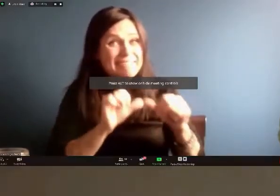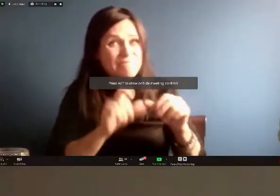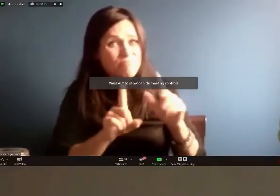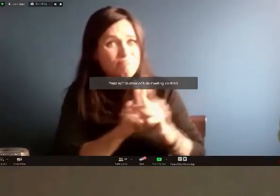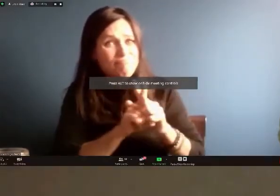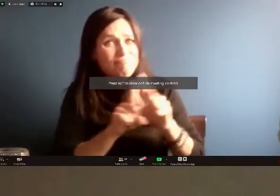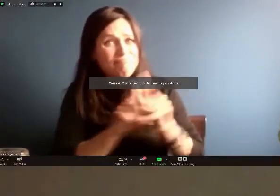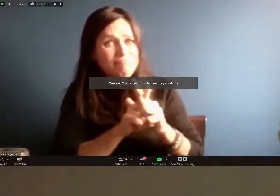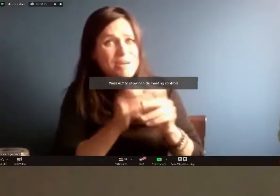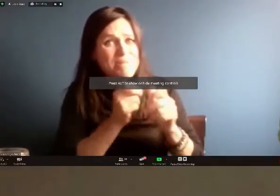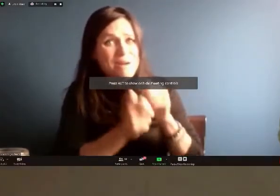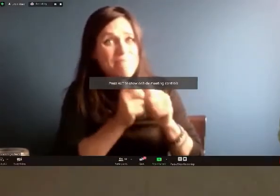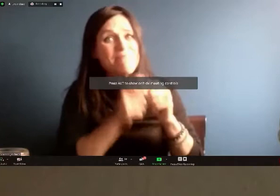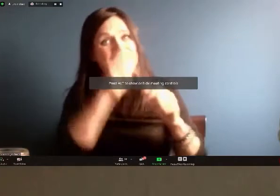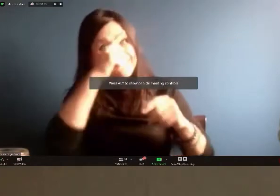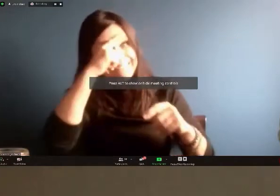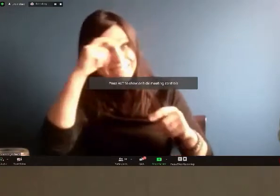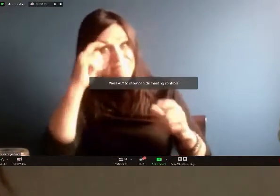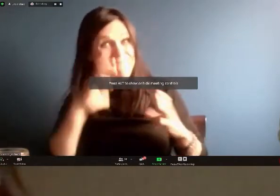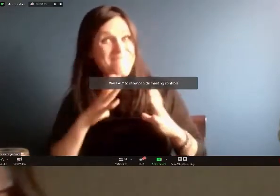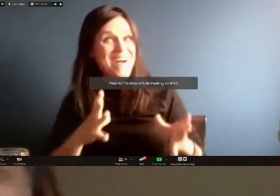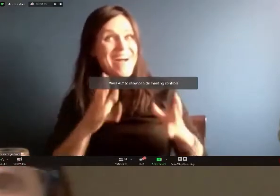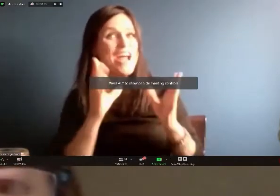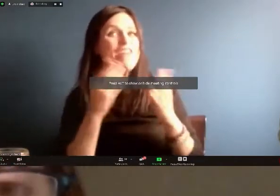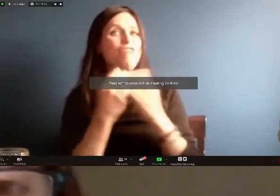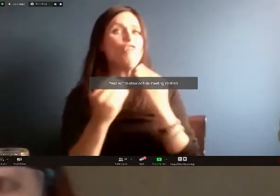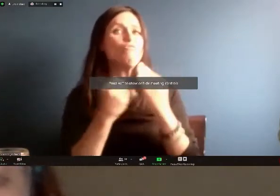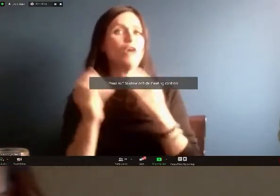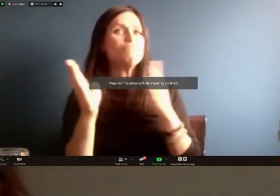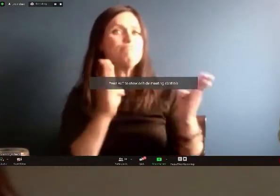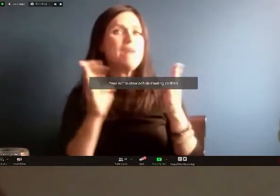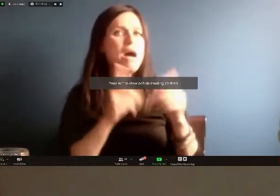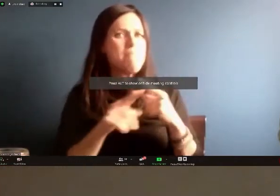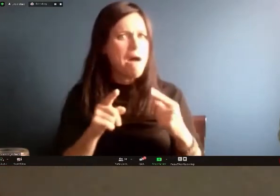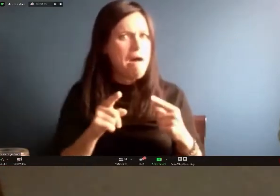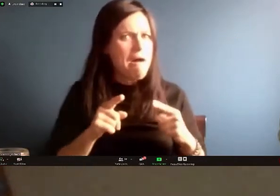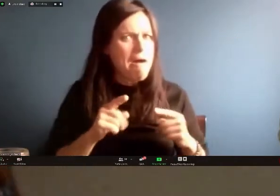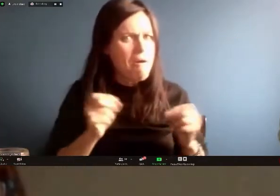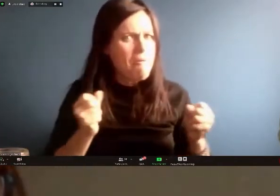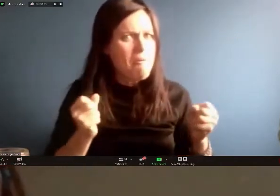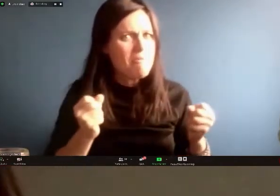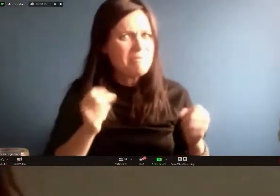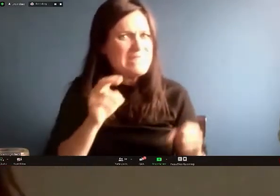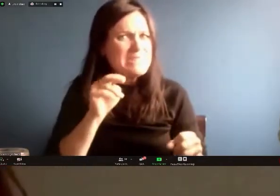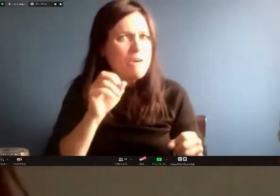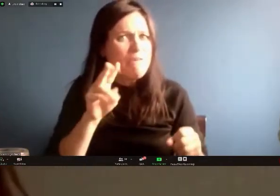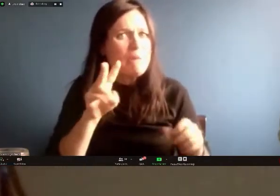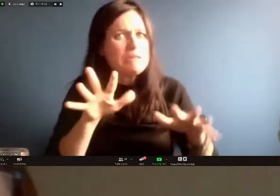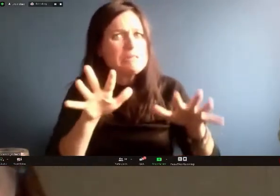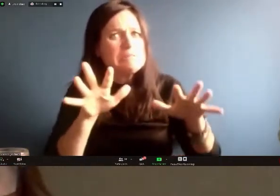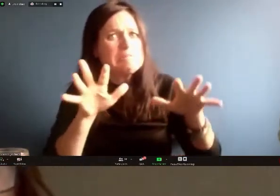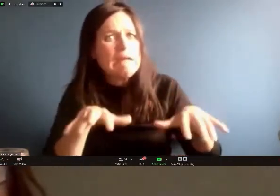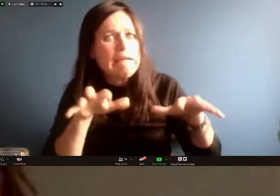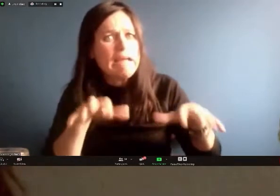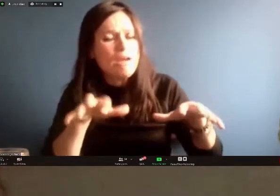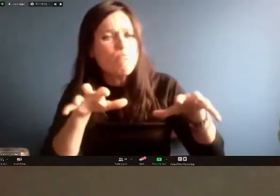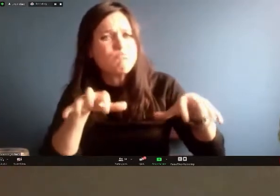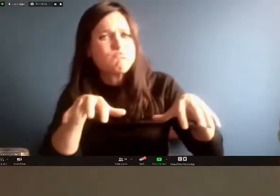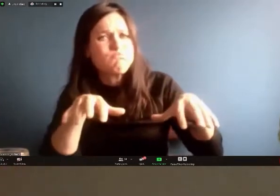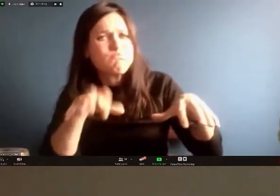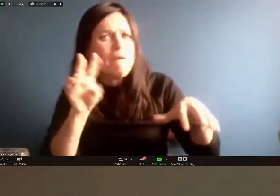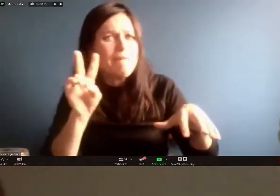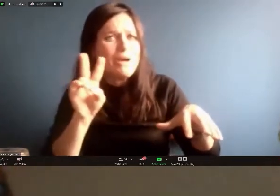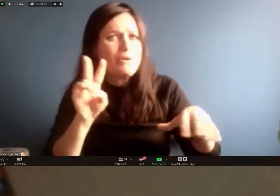maybe it was fun in the summer, but I wonder what it was like for her in November when it pours with rain here, when